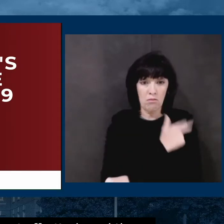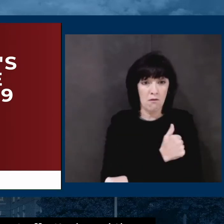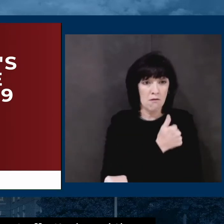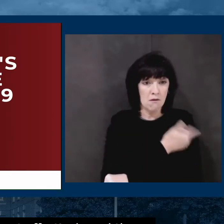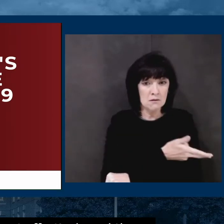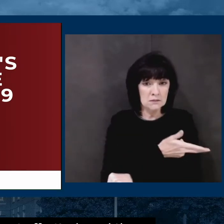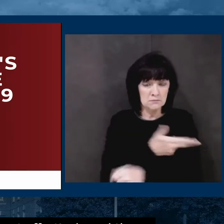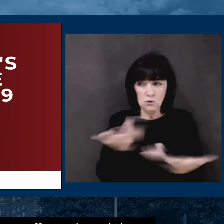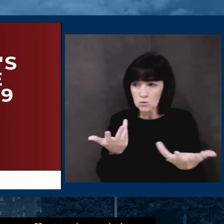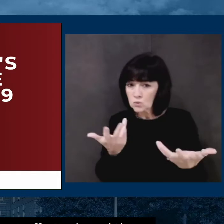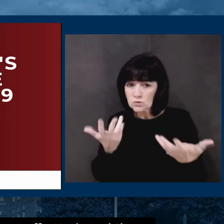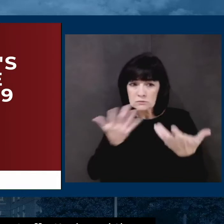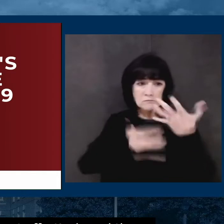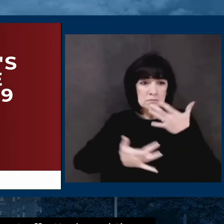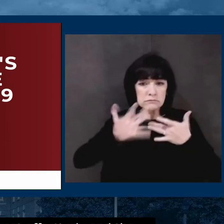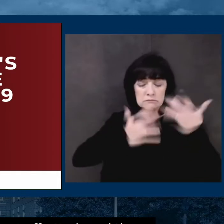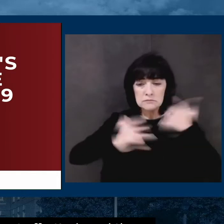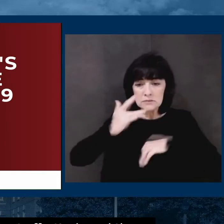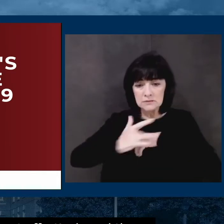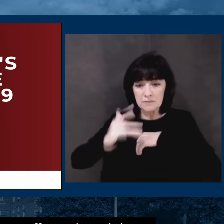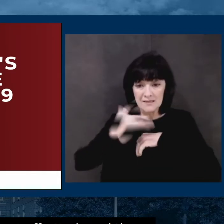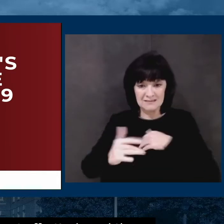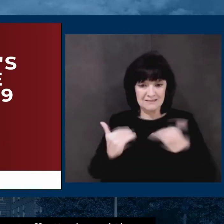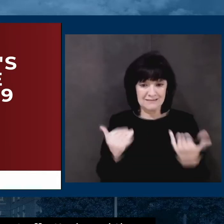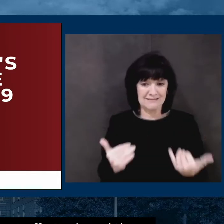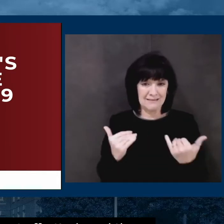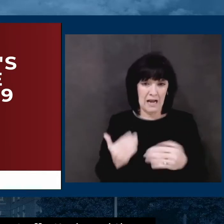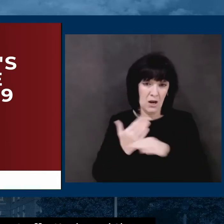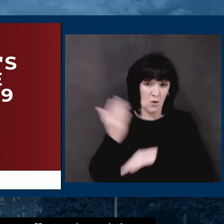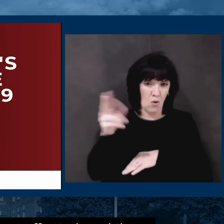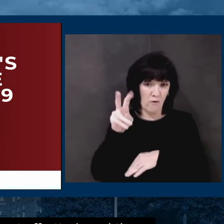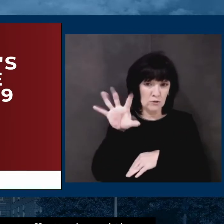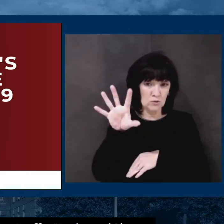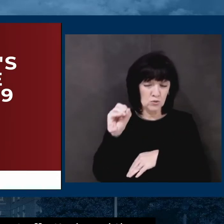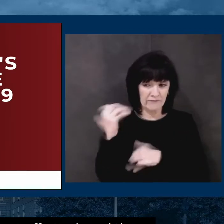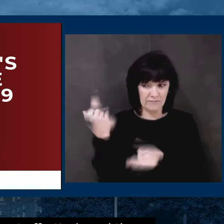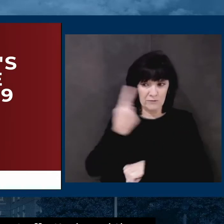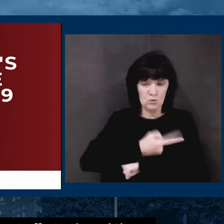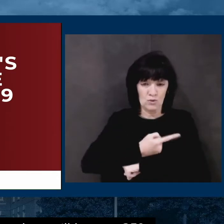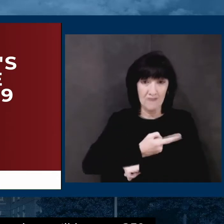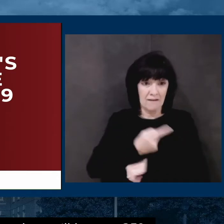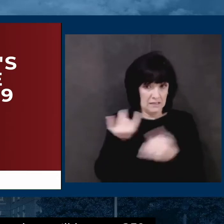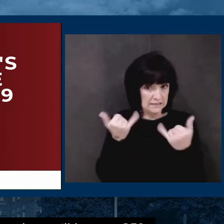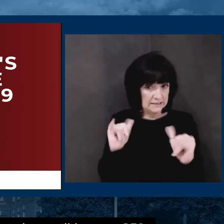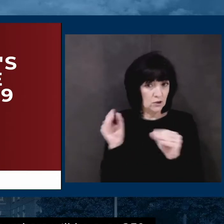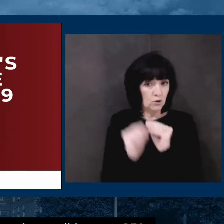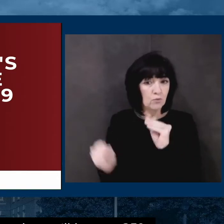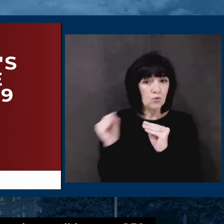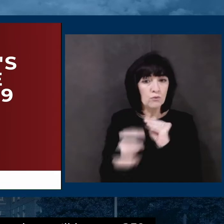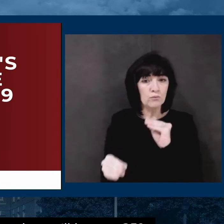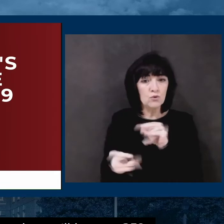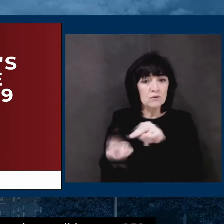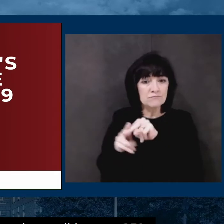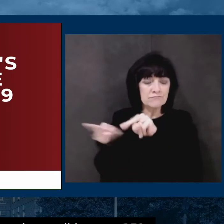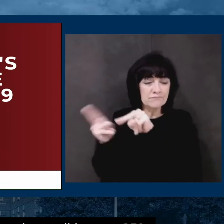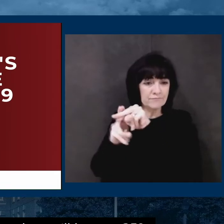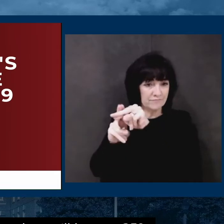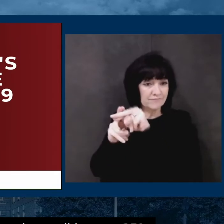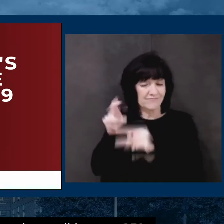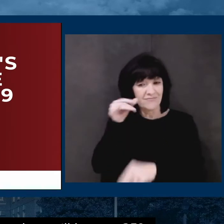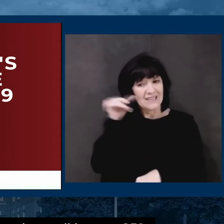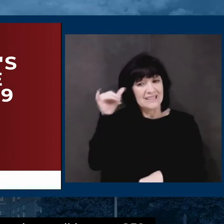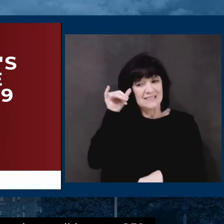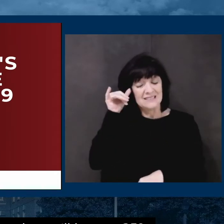be over 250 today and rising at an alarming rate. In a conference call with our hospitals yesterday, they